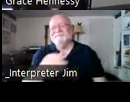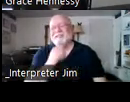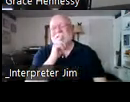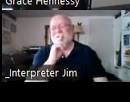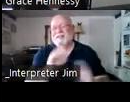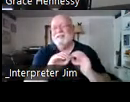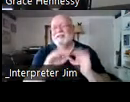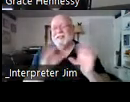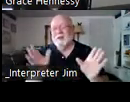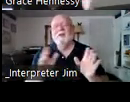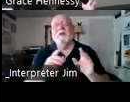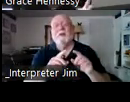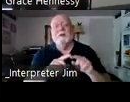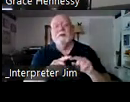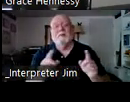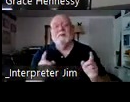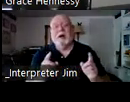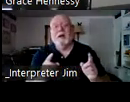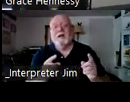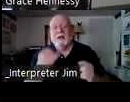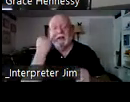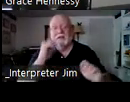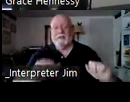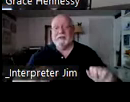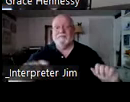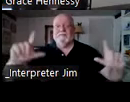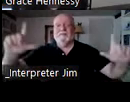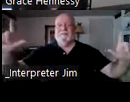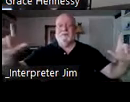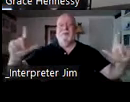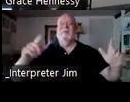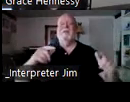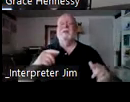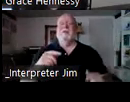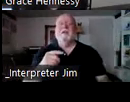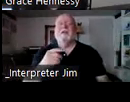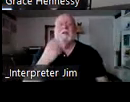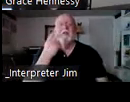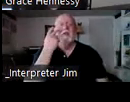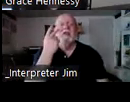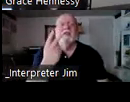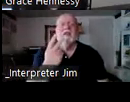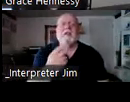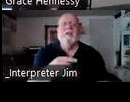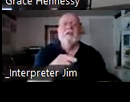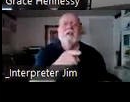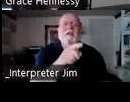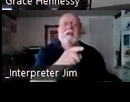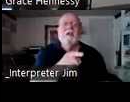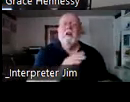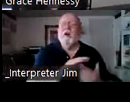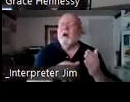clearly, now that I have it on a bigger screen, that you can see the safety plan template. So again, the steps, the warning